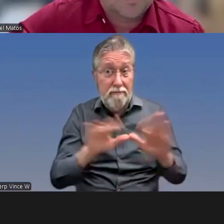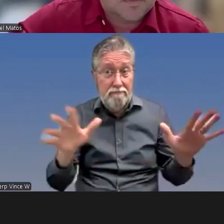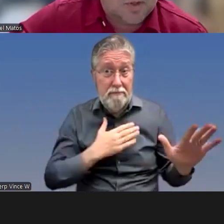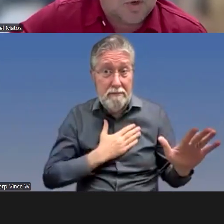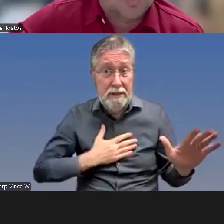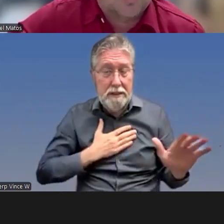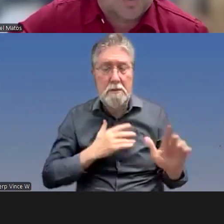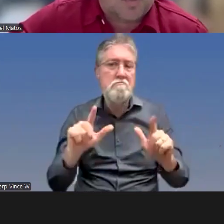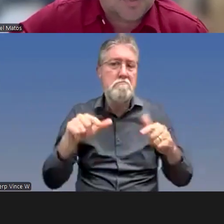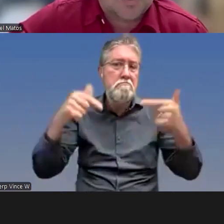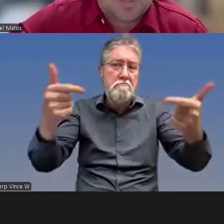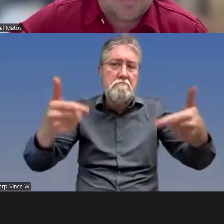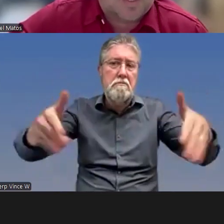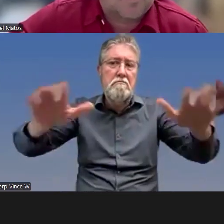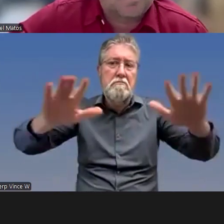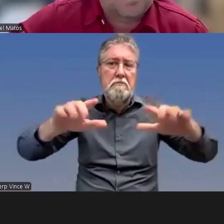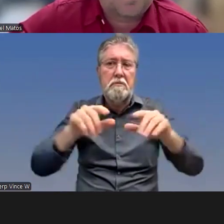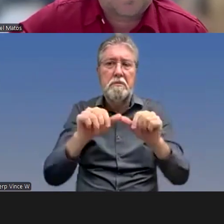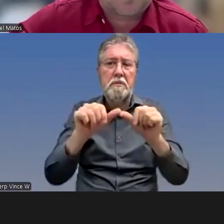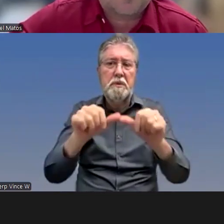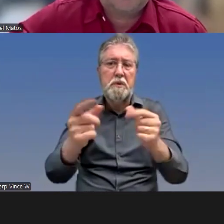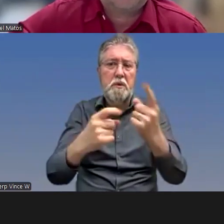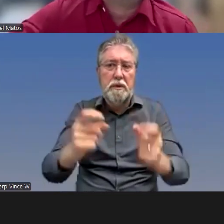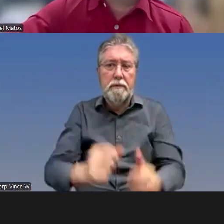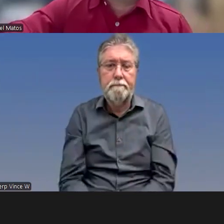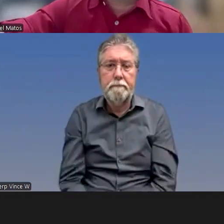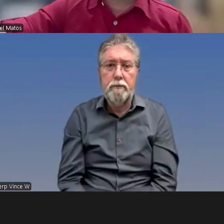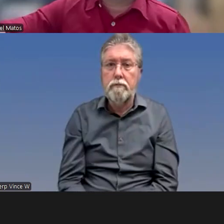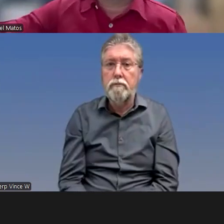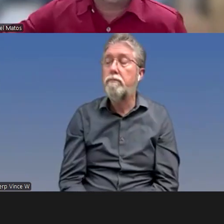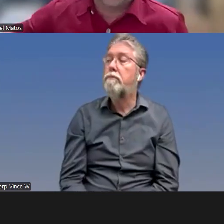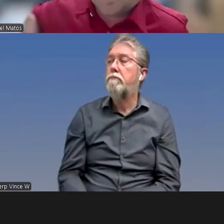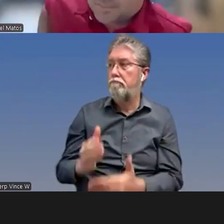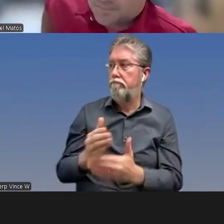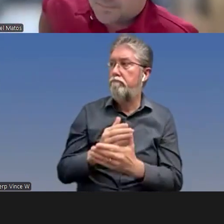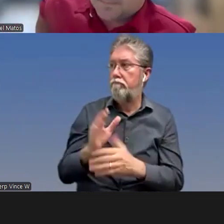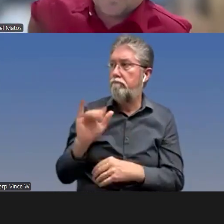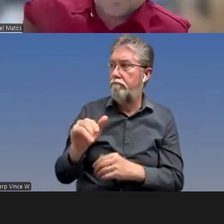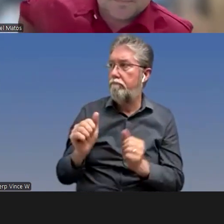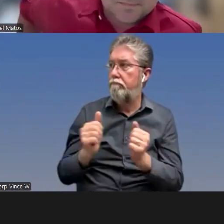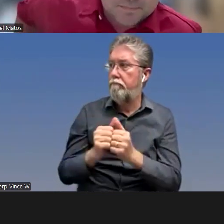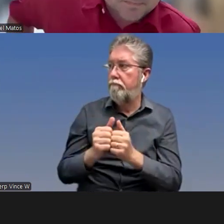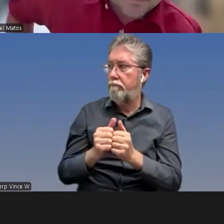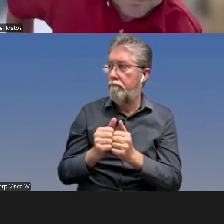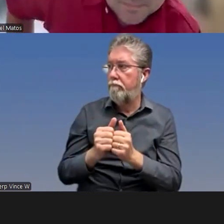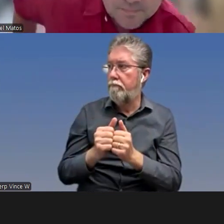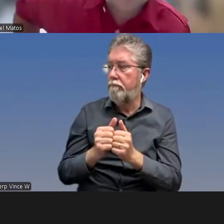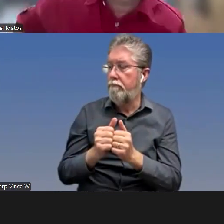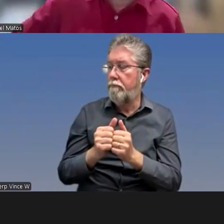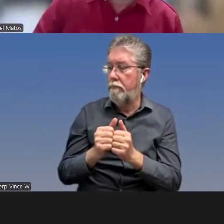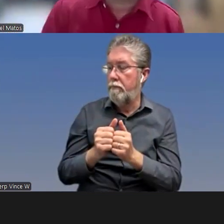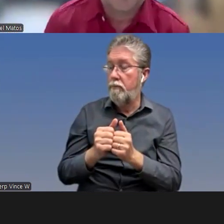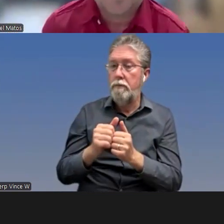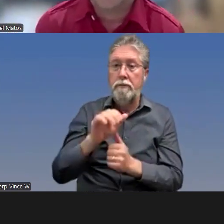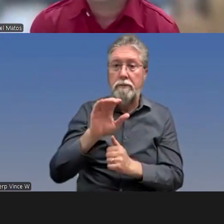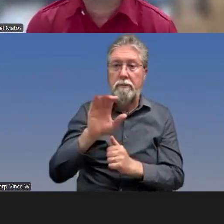people, continue with the questions. Thank you. I will go ahead and share that with but everyone in the